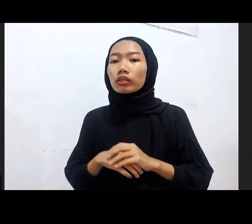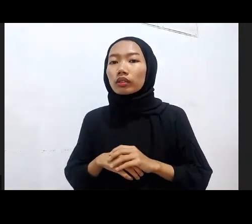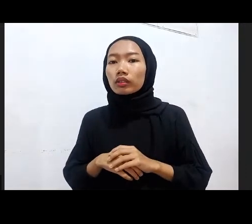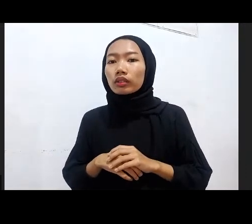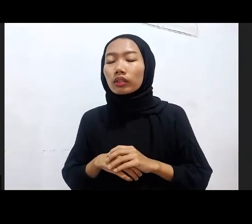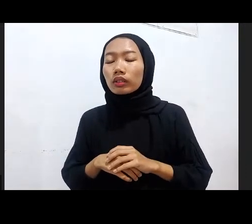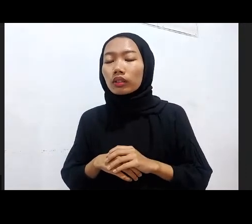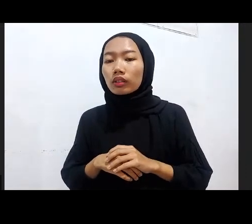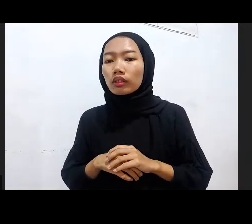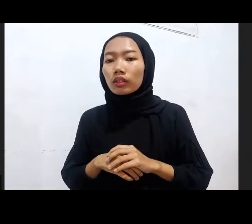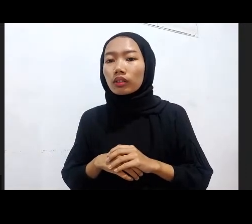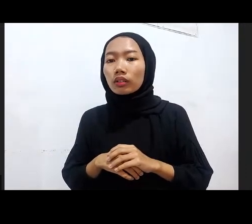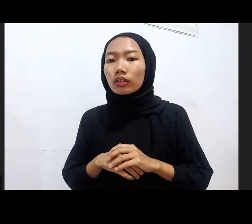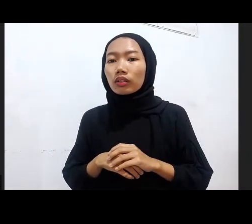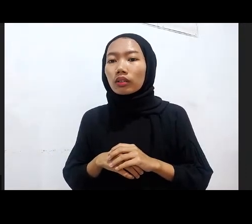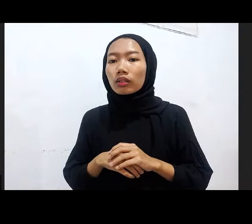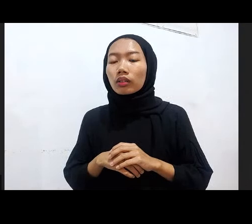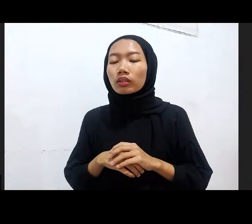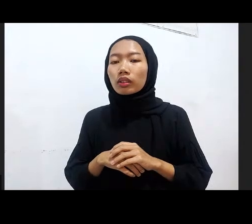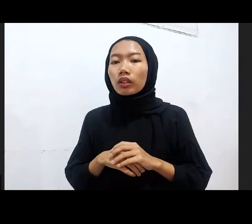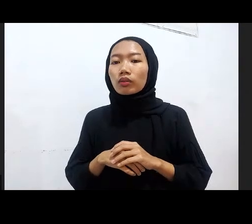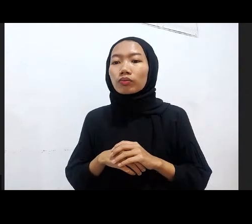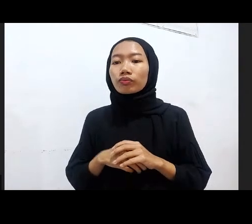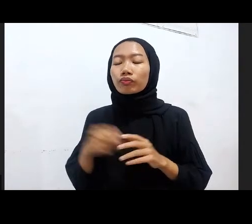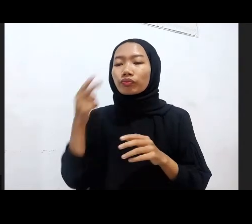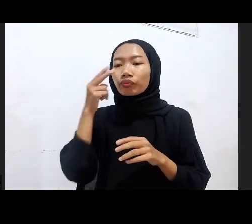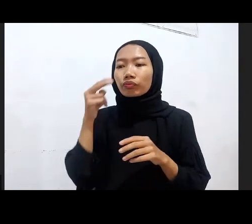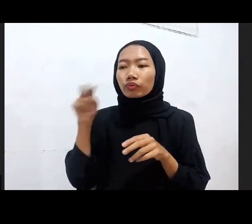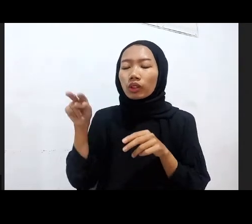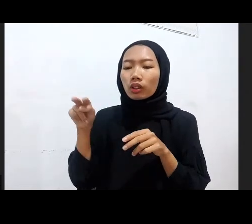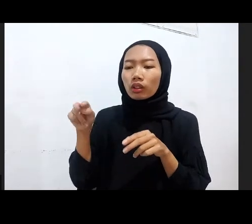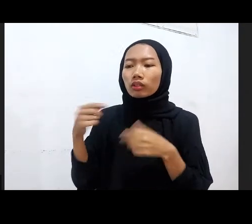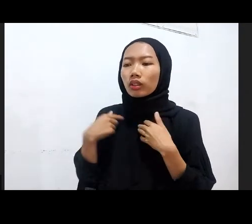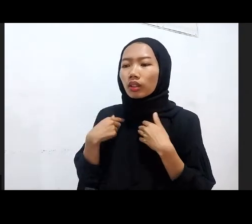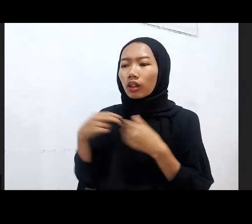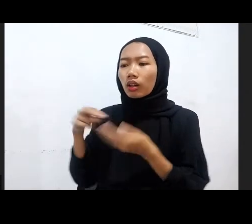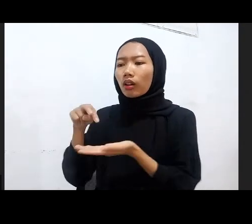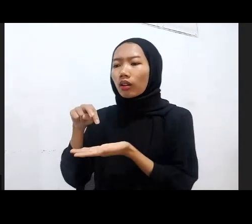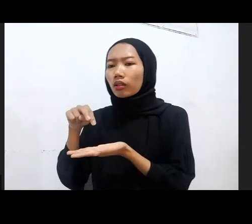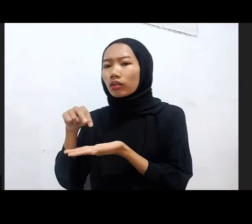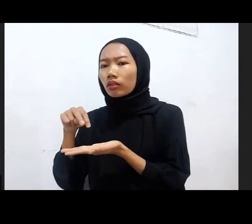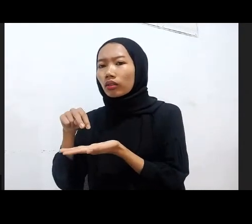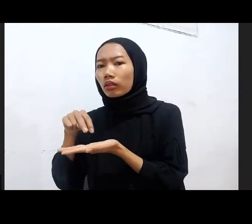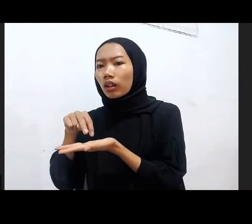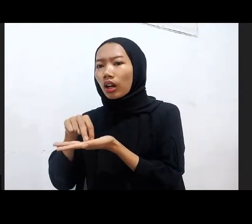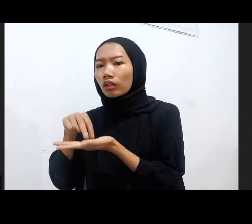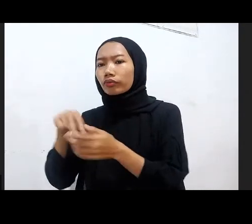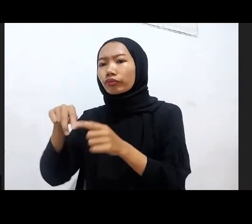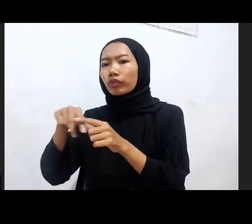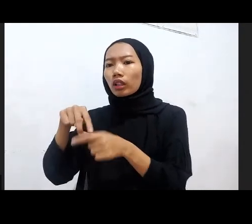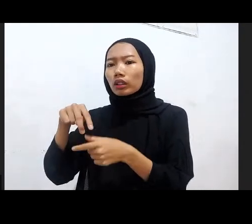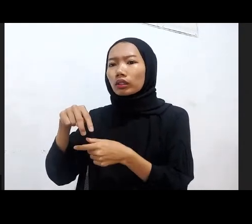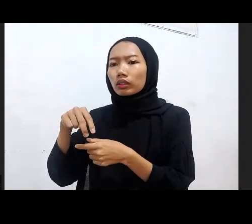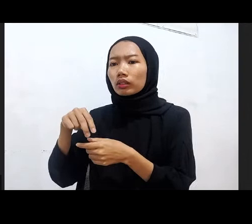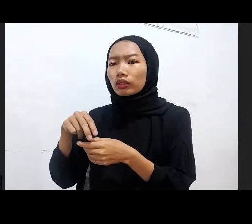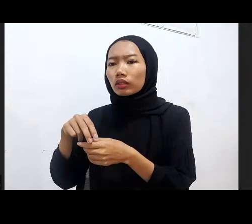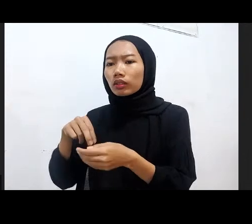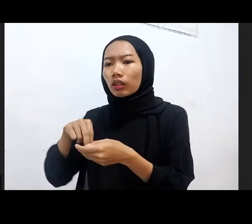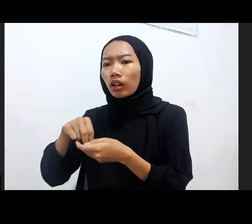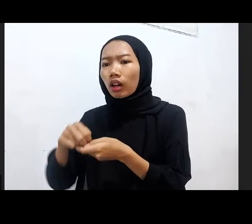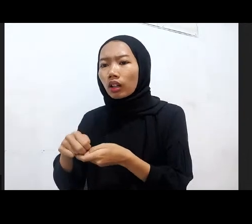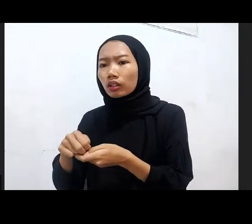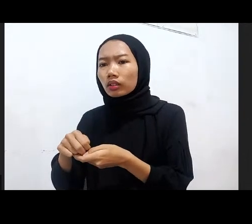me. And to be quite honest with you, not being able to walk is a very small part of my